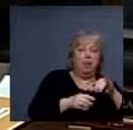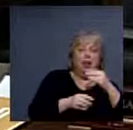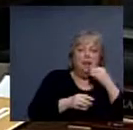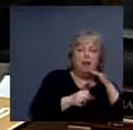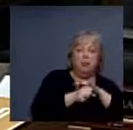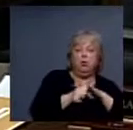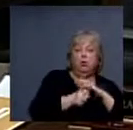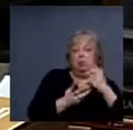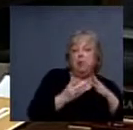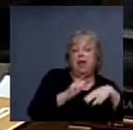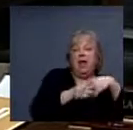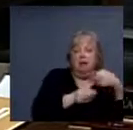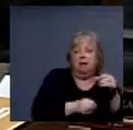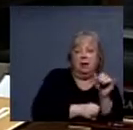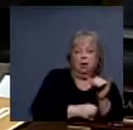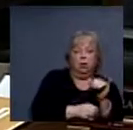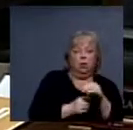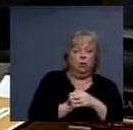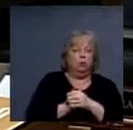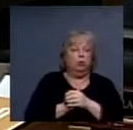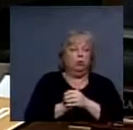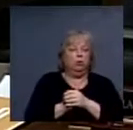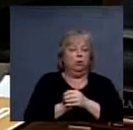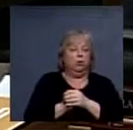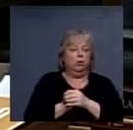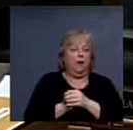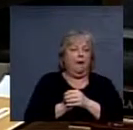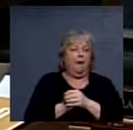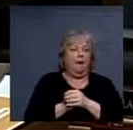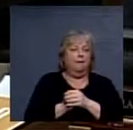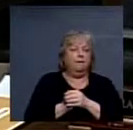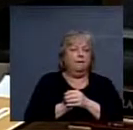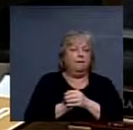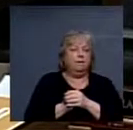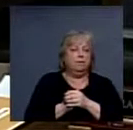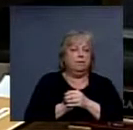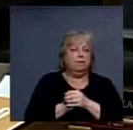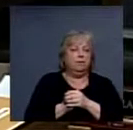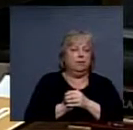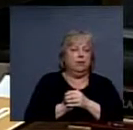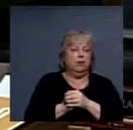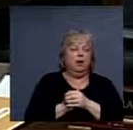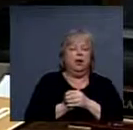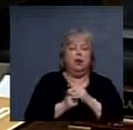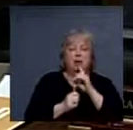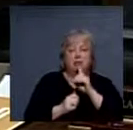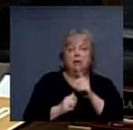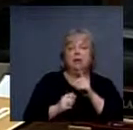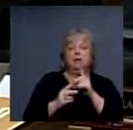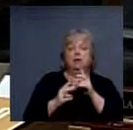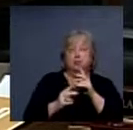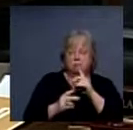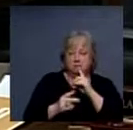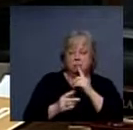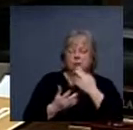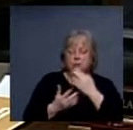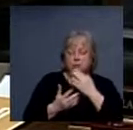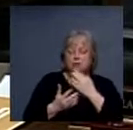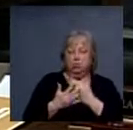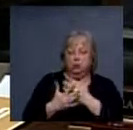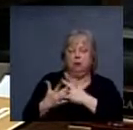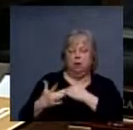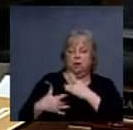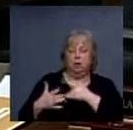outside during the day as well. The valid concern is being the dogs being inside at night, which the applicant has